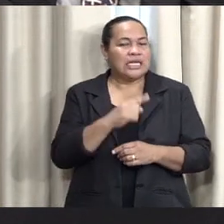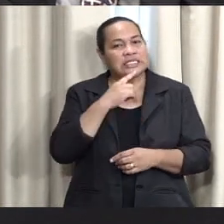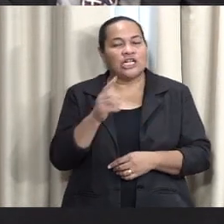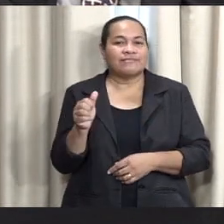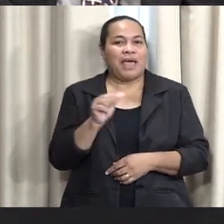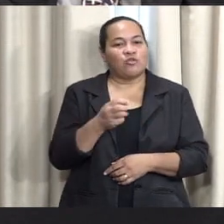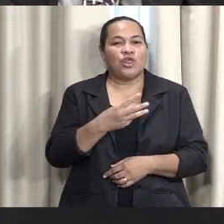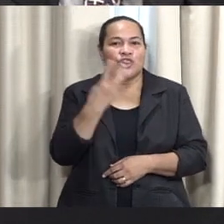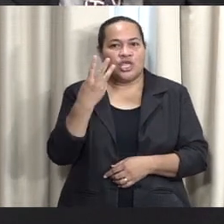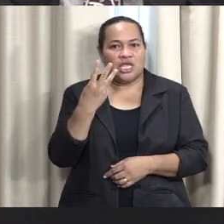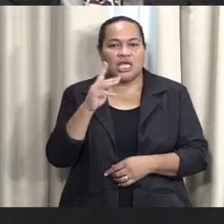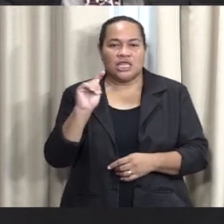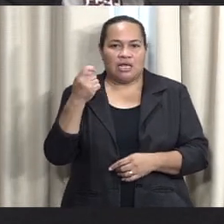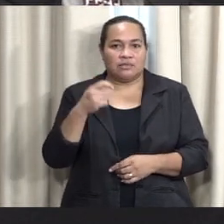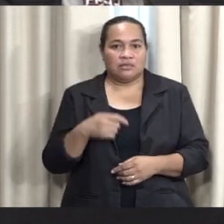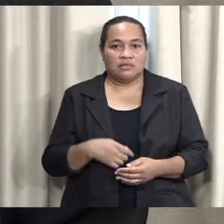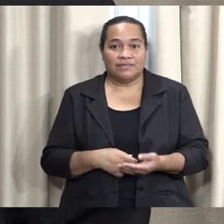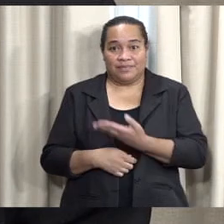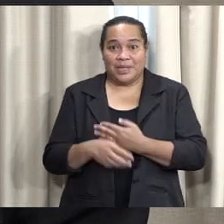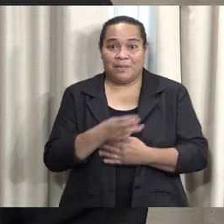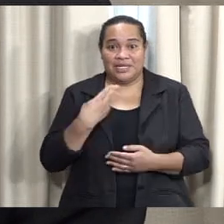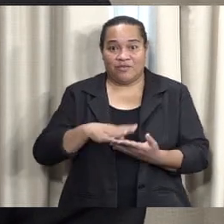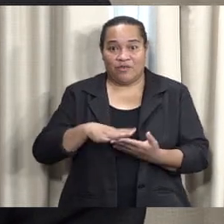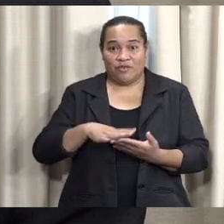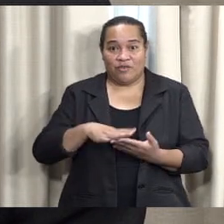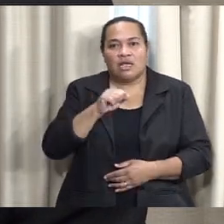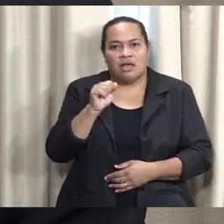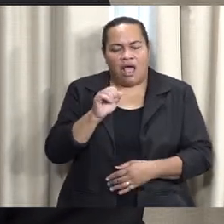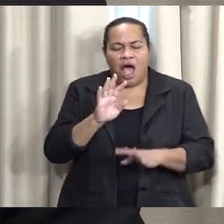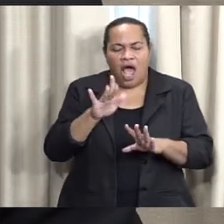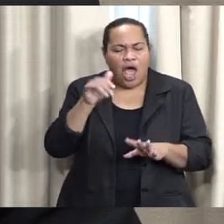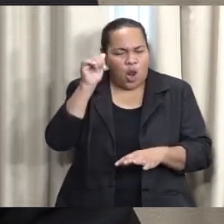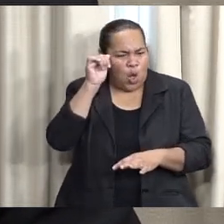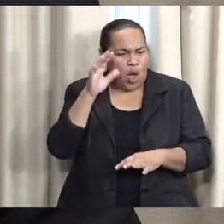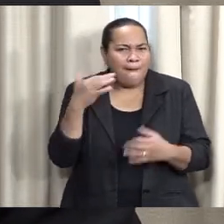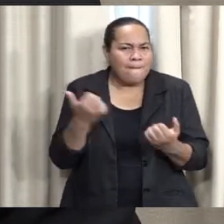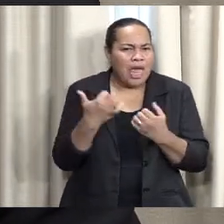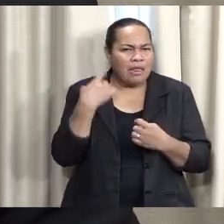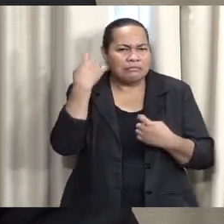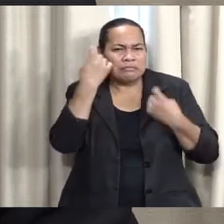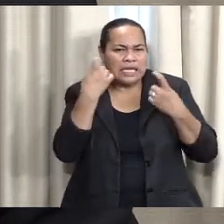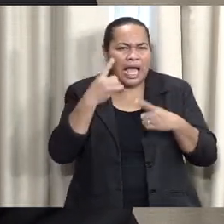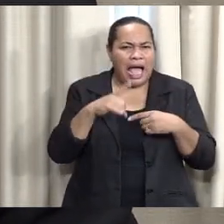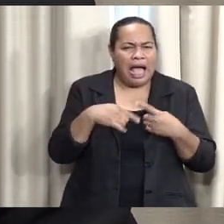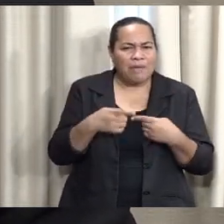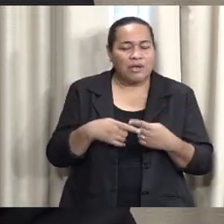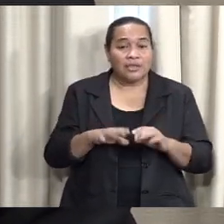Thank you very much. I think there's been a lot of concern raised through the media, and what we'd like